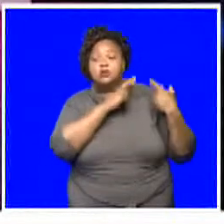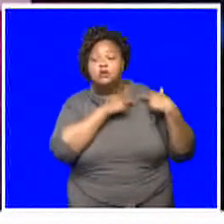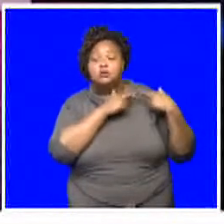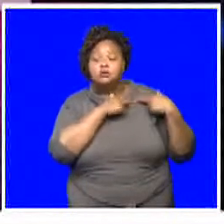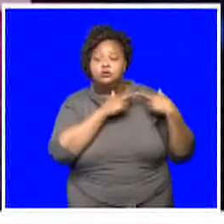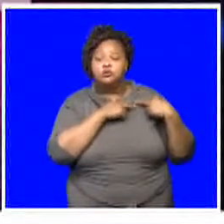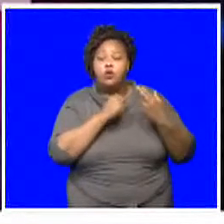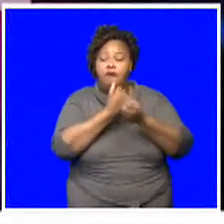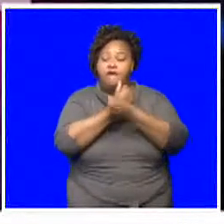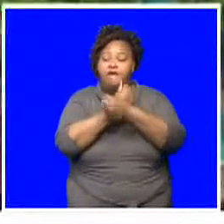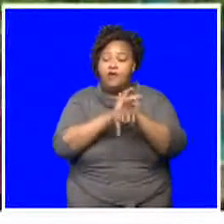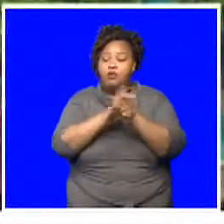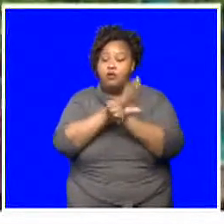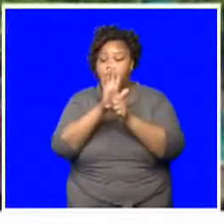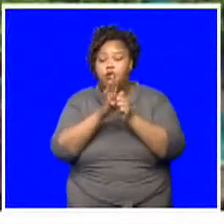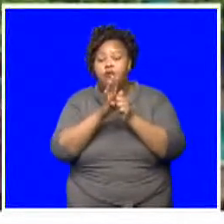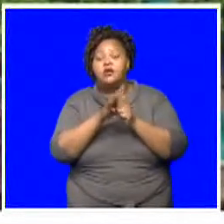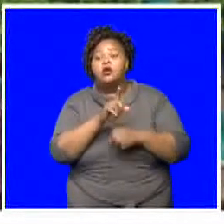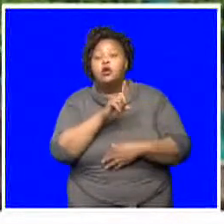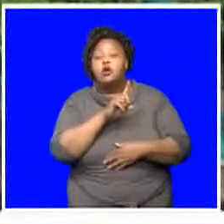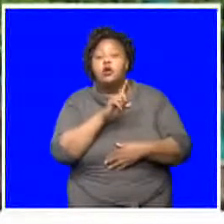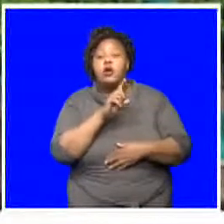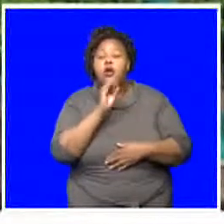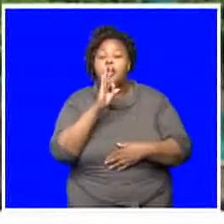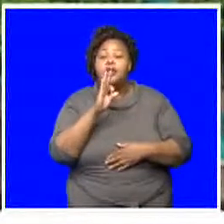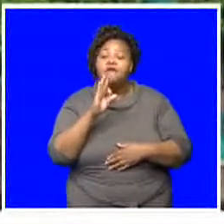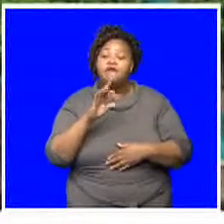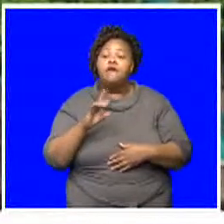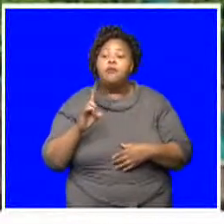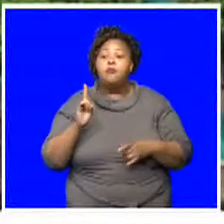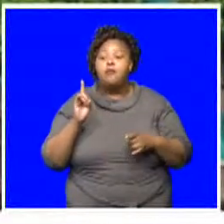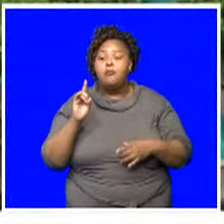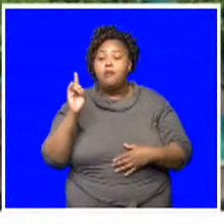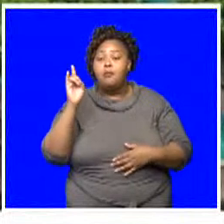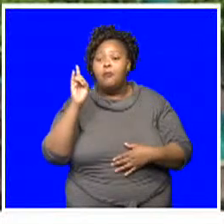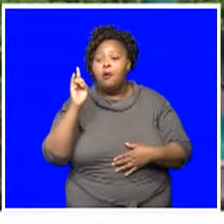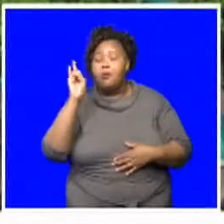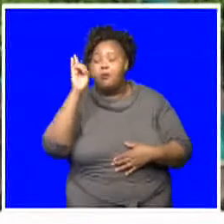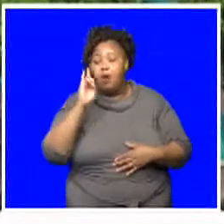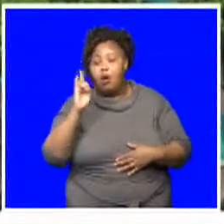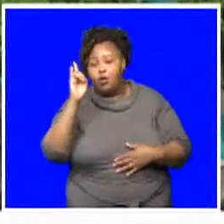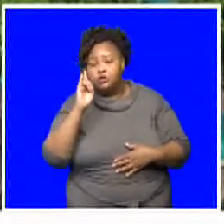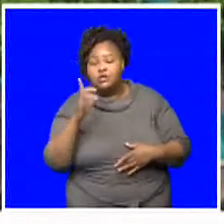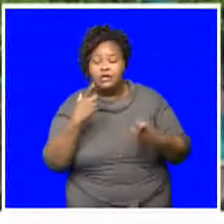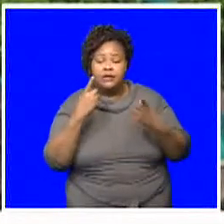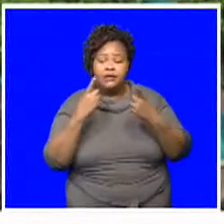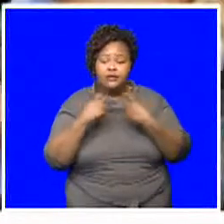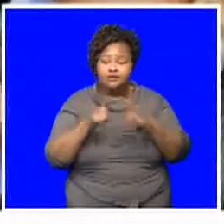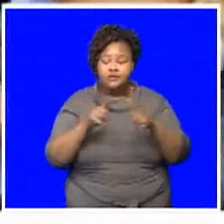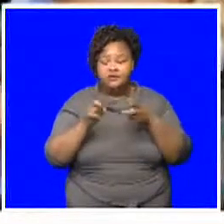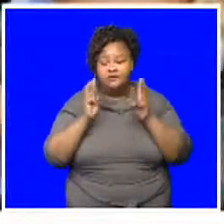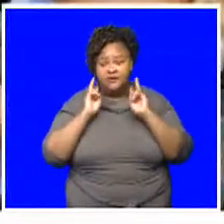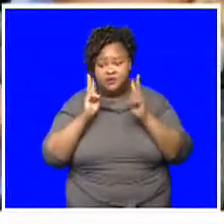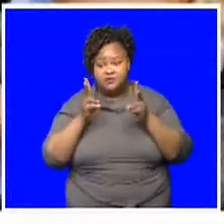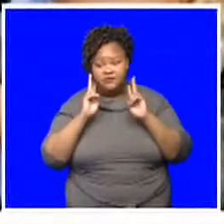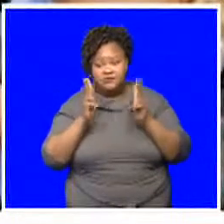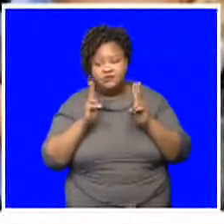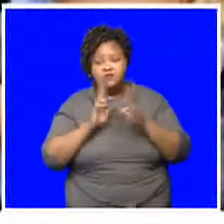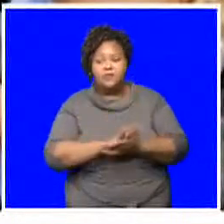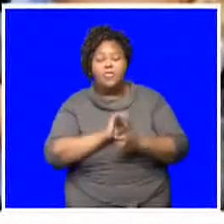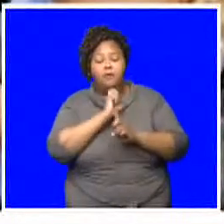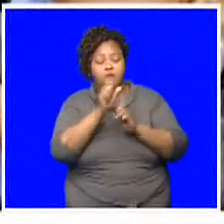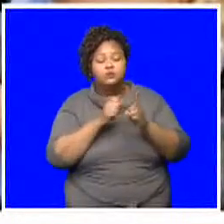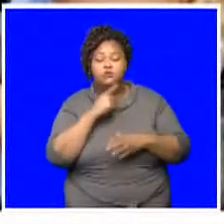of COVID-19 when visiting tourism establishments around the country during the coming holidays. He says following all